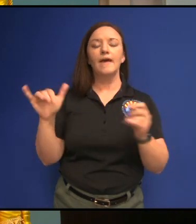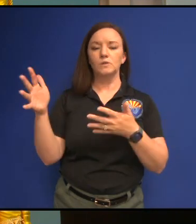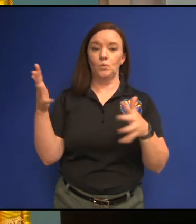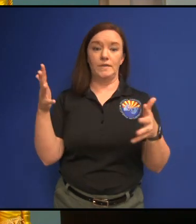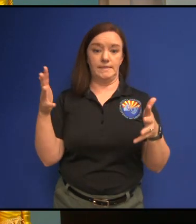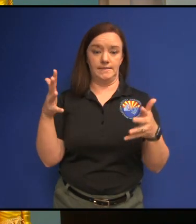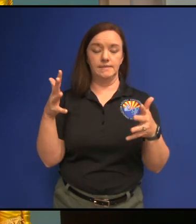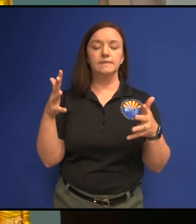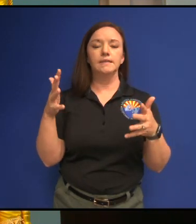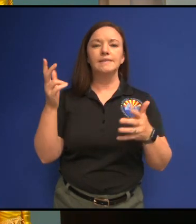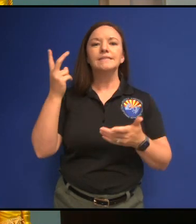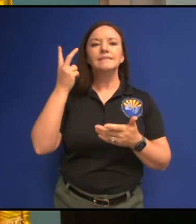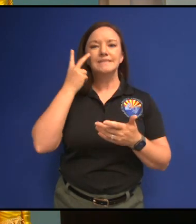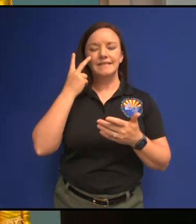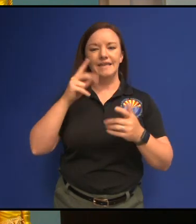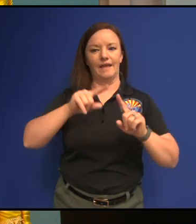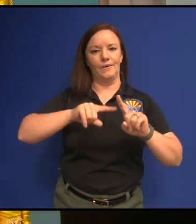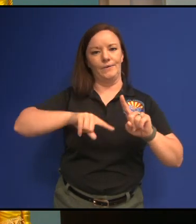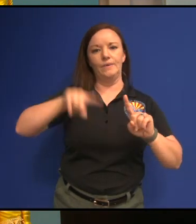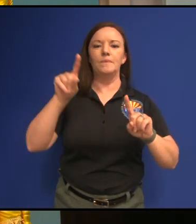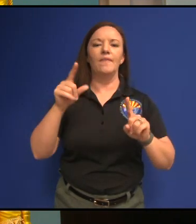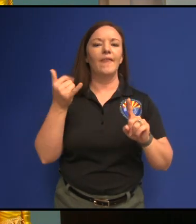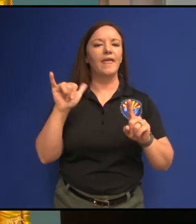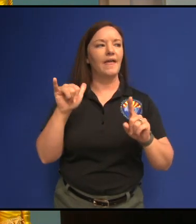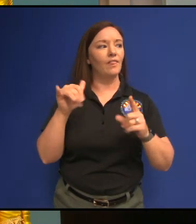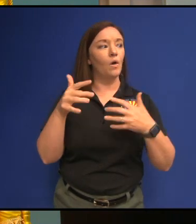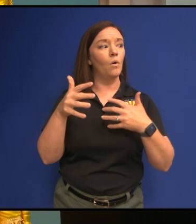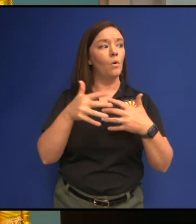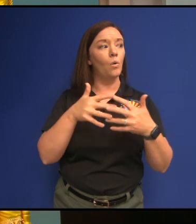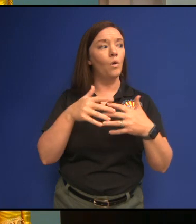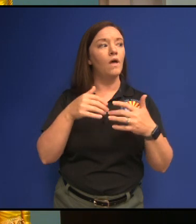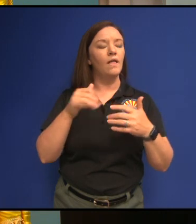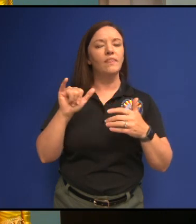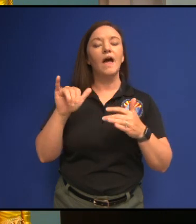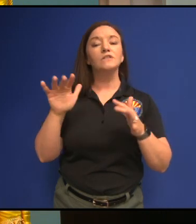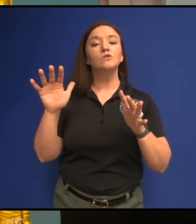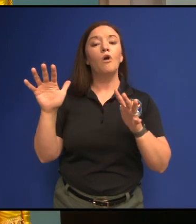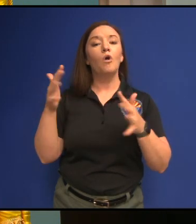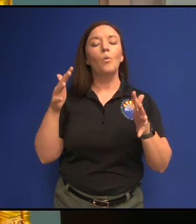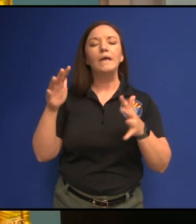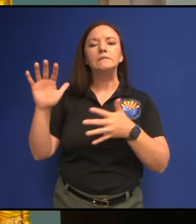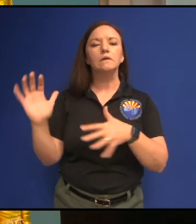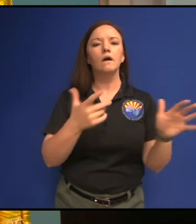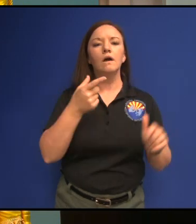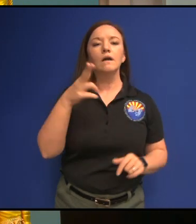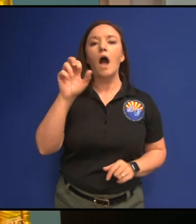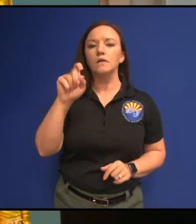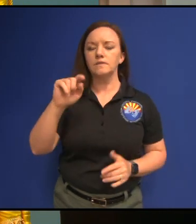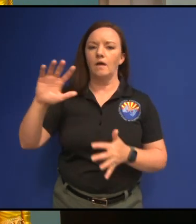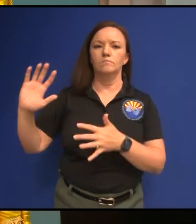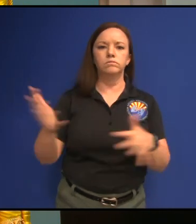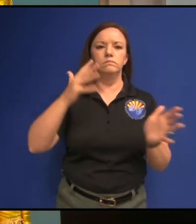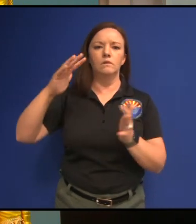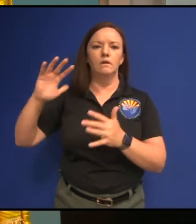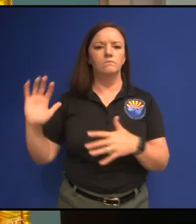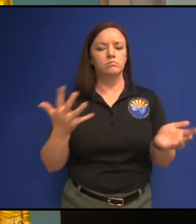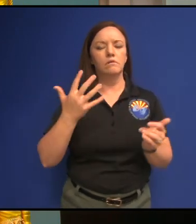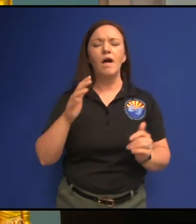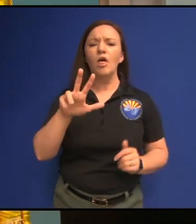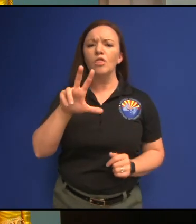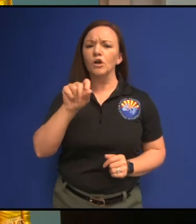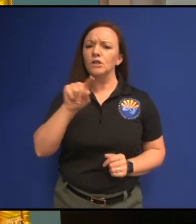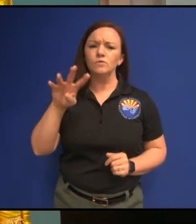see our winds start to come up. This yellow shading is our wind gusts, and those numbers are going upwards of 30 to 40 miles per